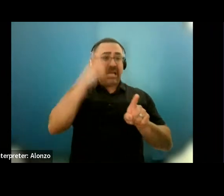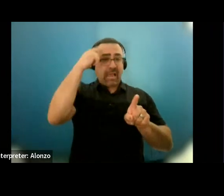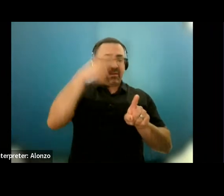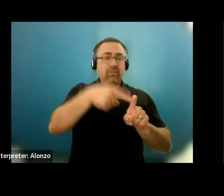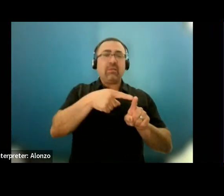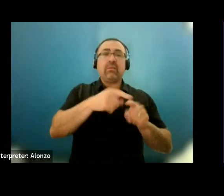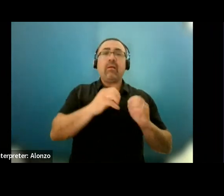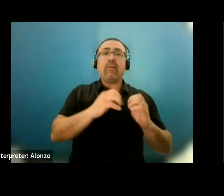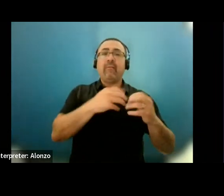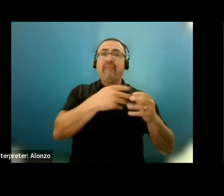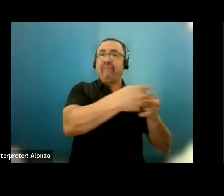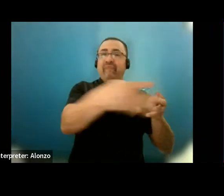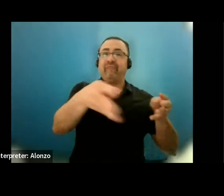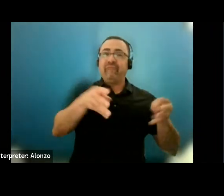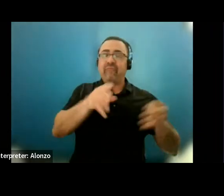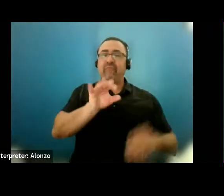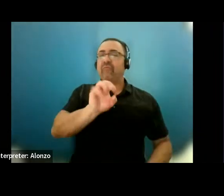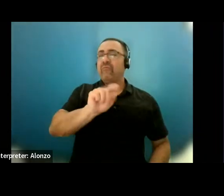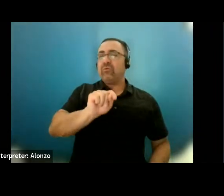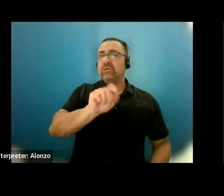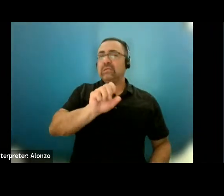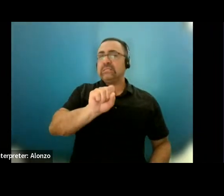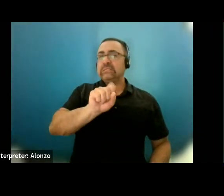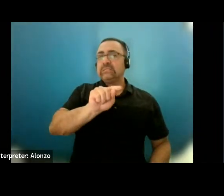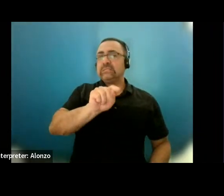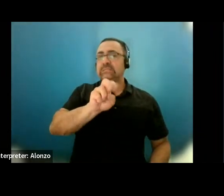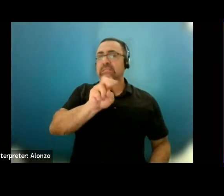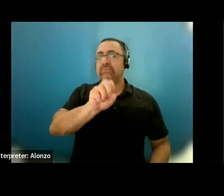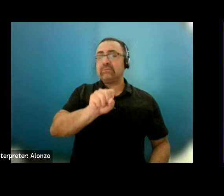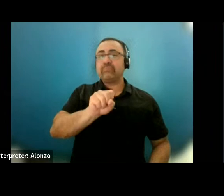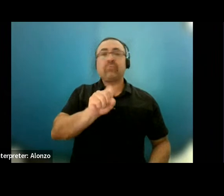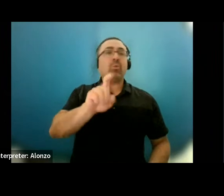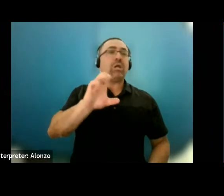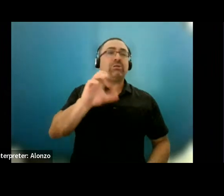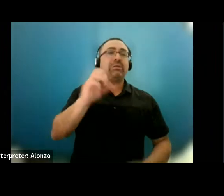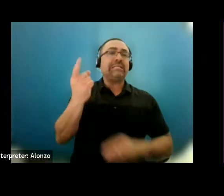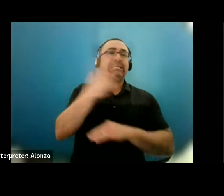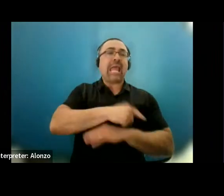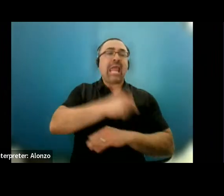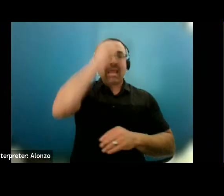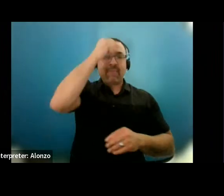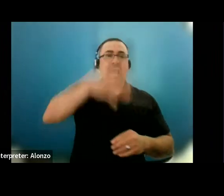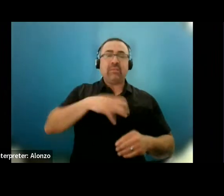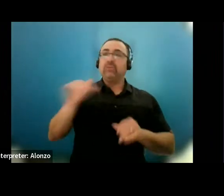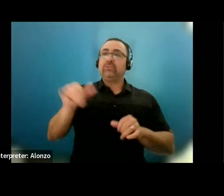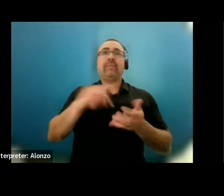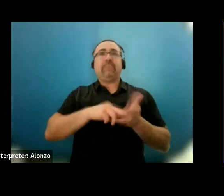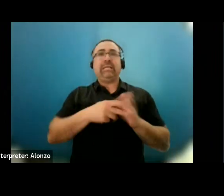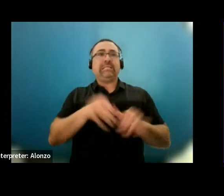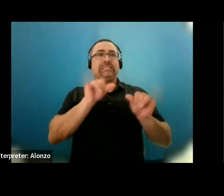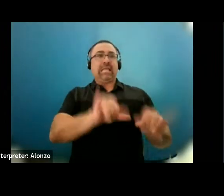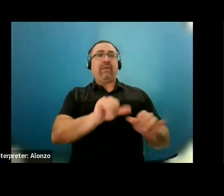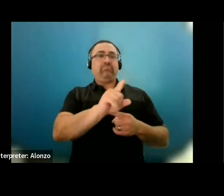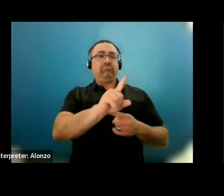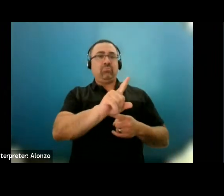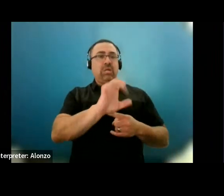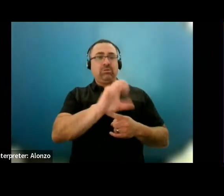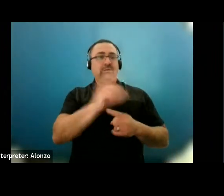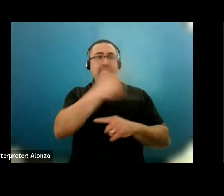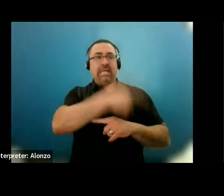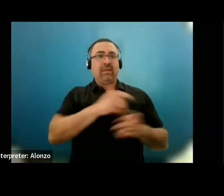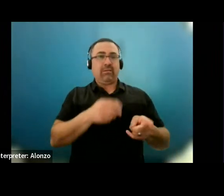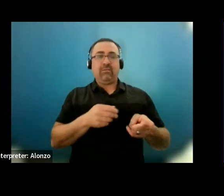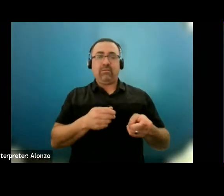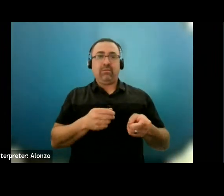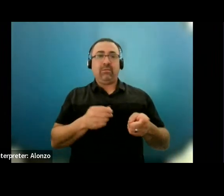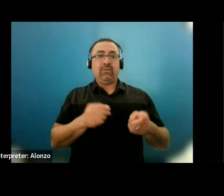And it was manned by a few, what they called 100 days men, guys who came in, I'm just coming in for 100 days. And basically, as they called it, a bunch of